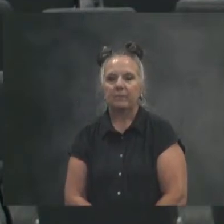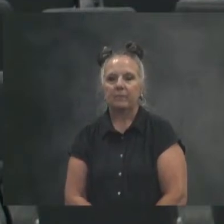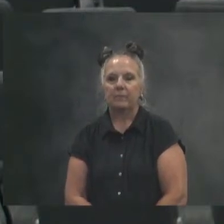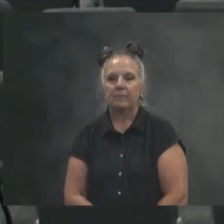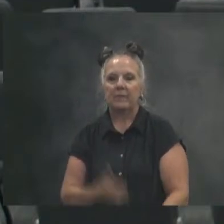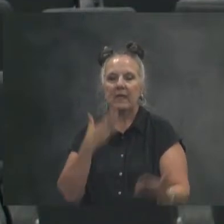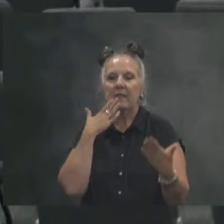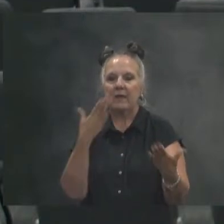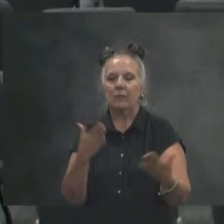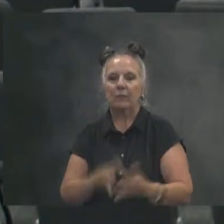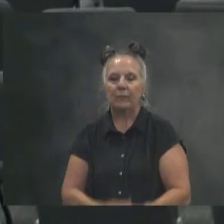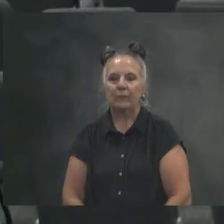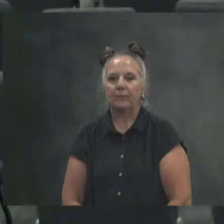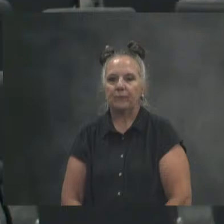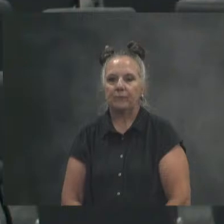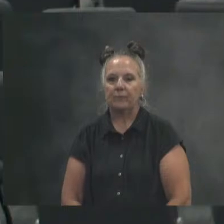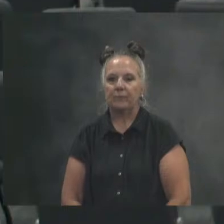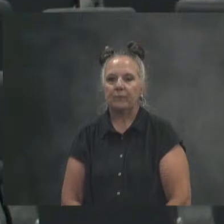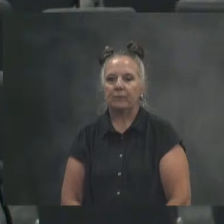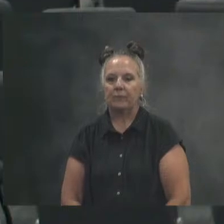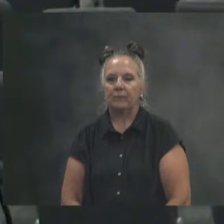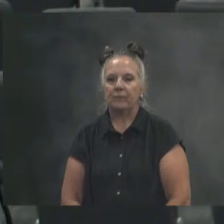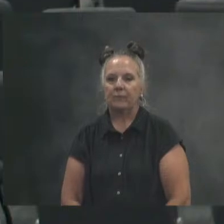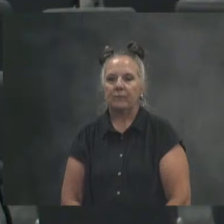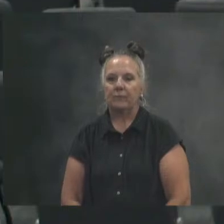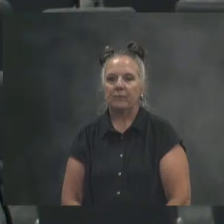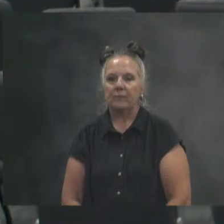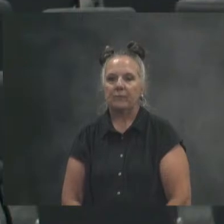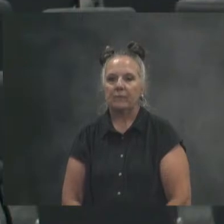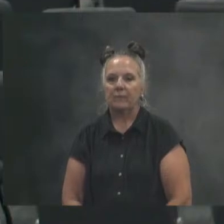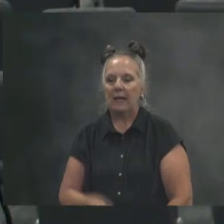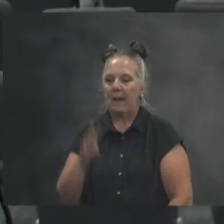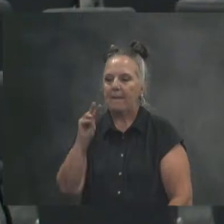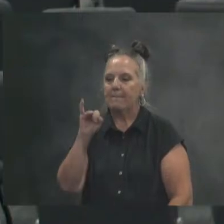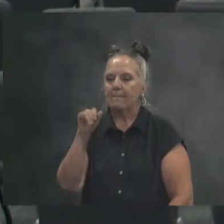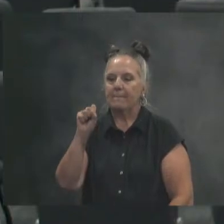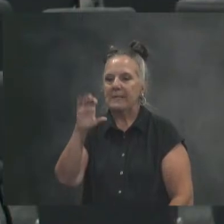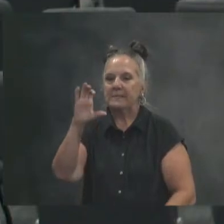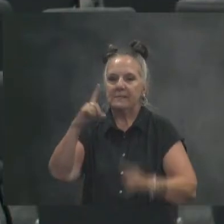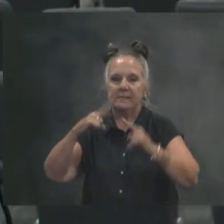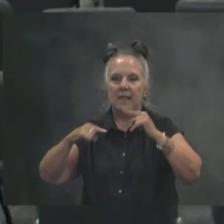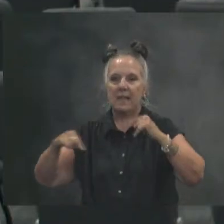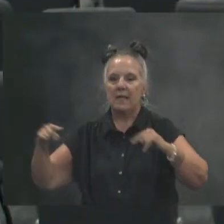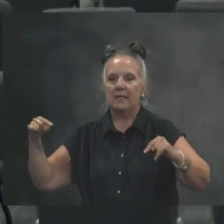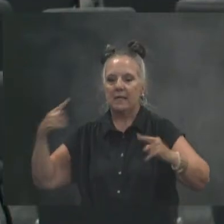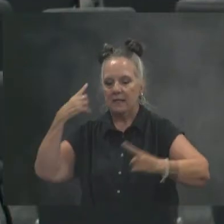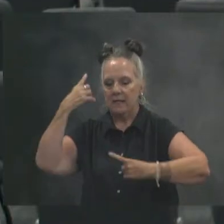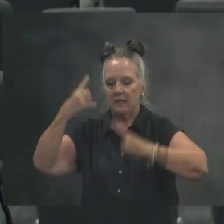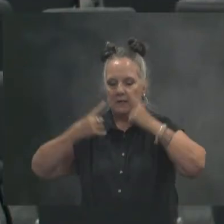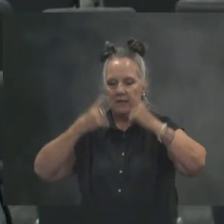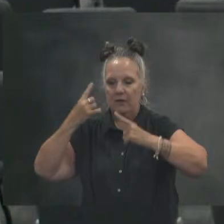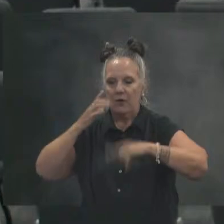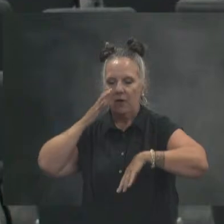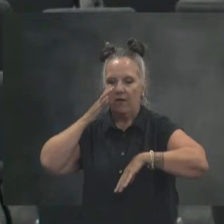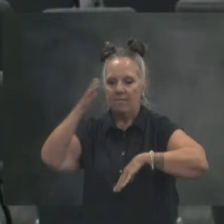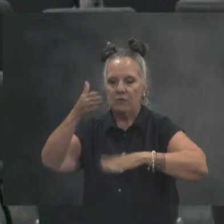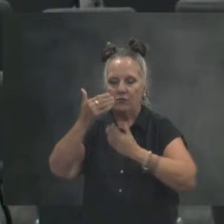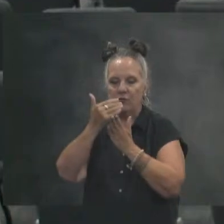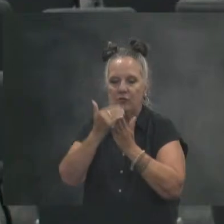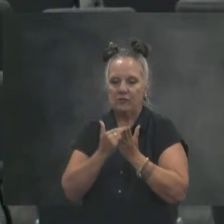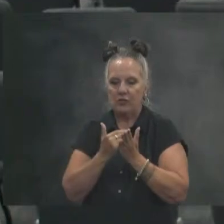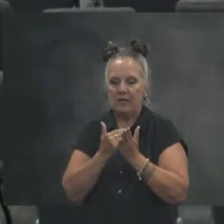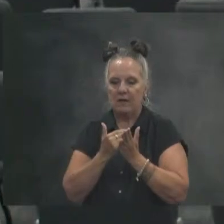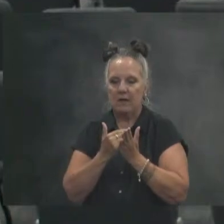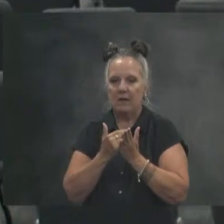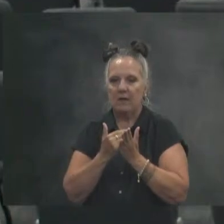Thank you very much. Okay, that brings us to miscellaneous business and the consideration of future agenda items. You